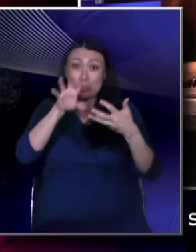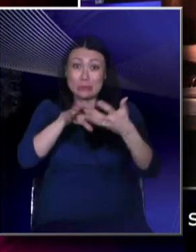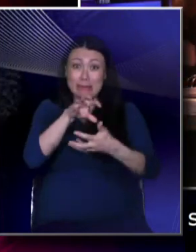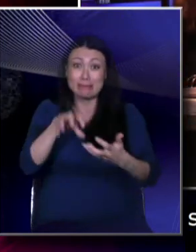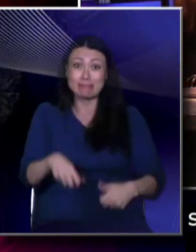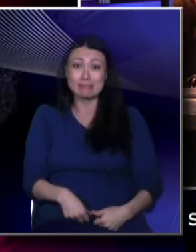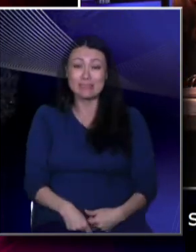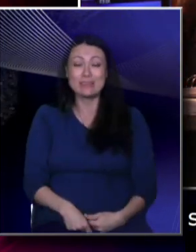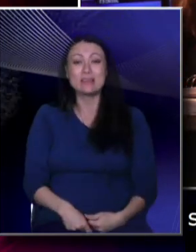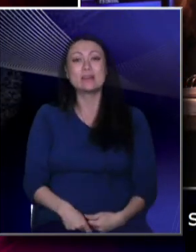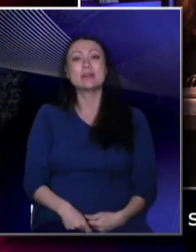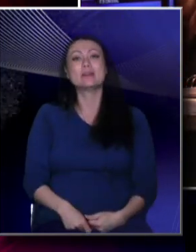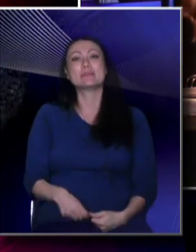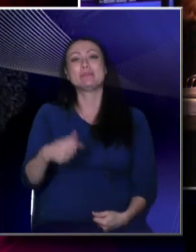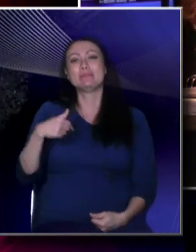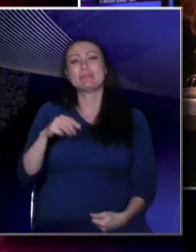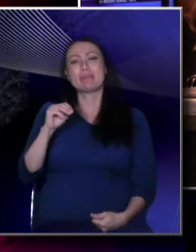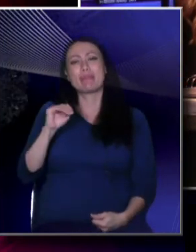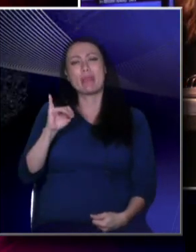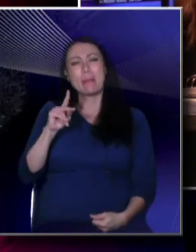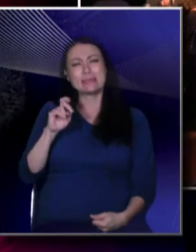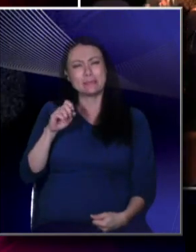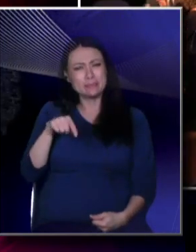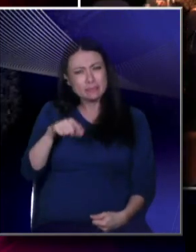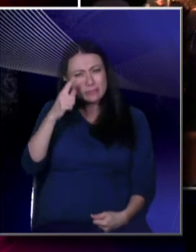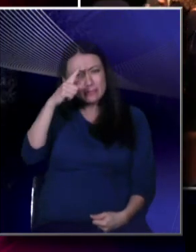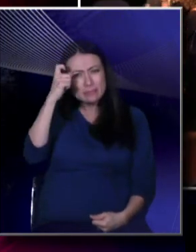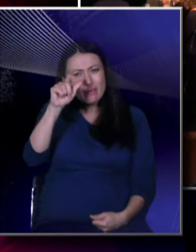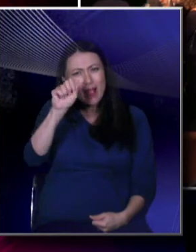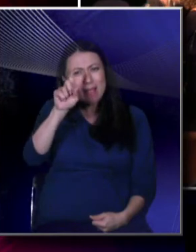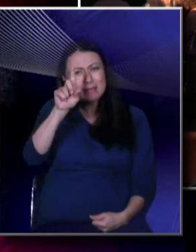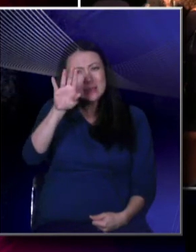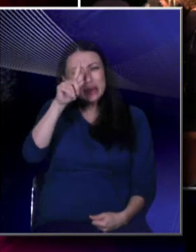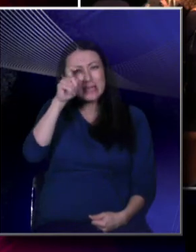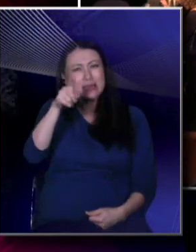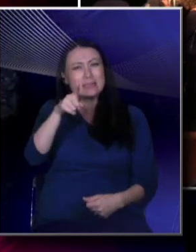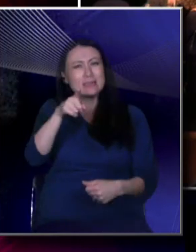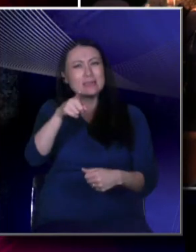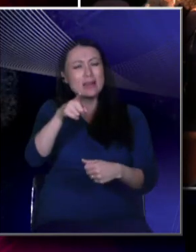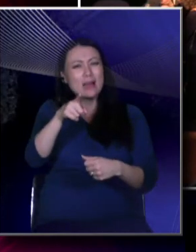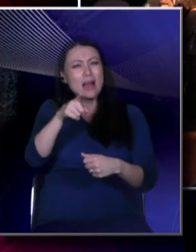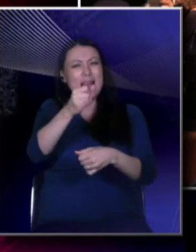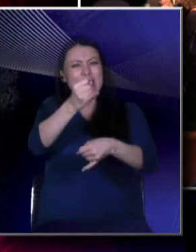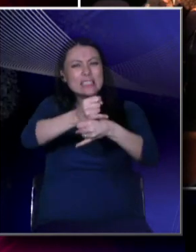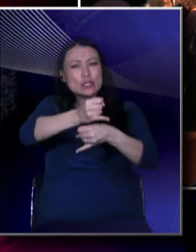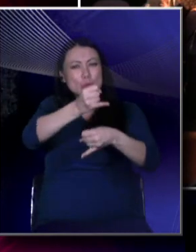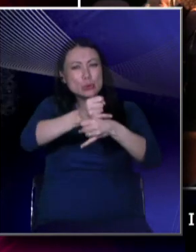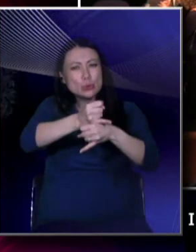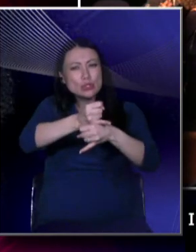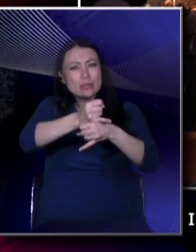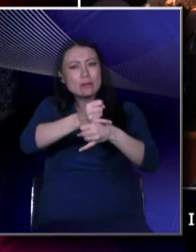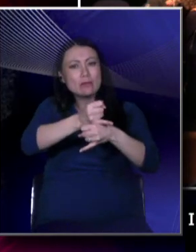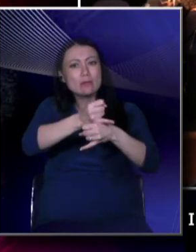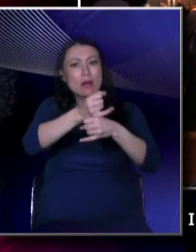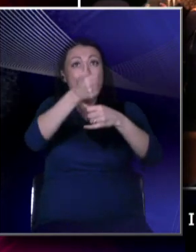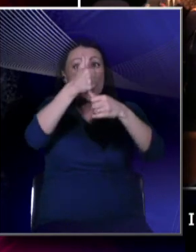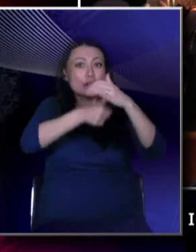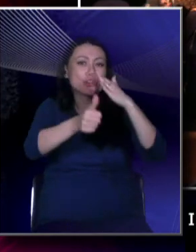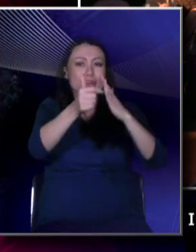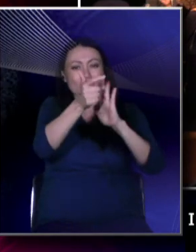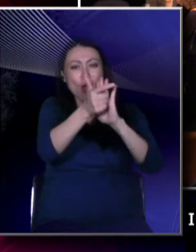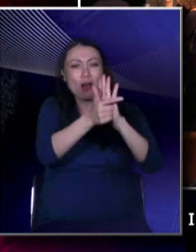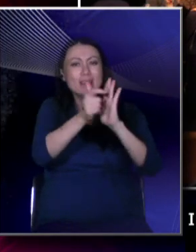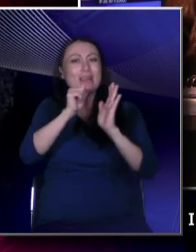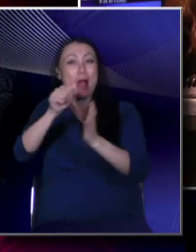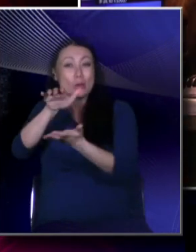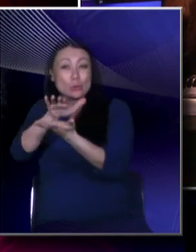confusing. Can I ask a quick, this is Mike, is this because the ASDB is seen as an institution by law and not a school? It